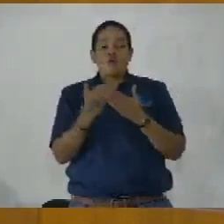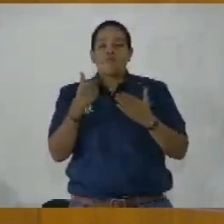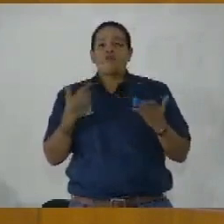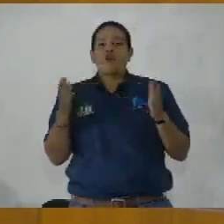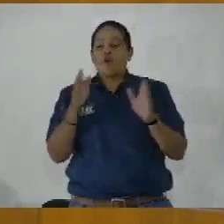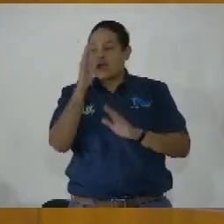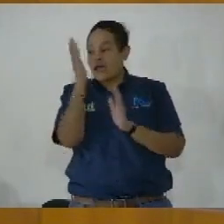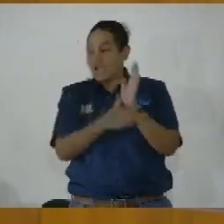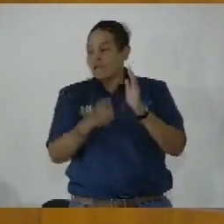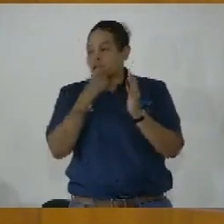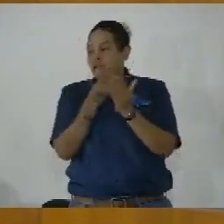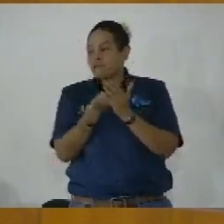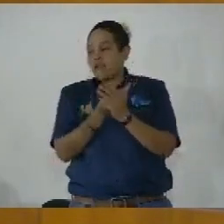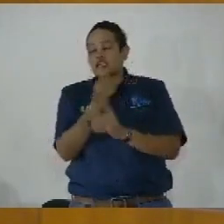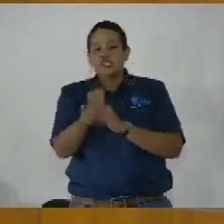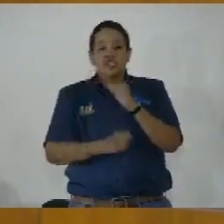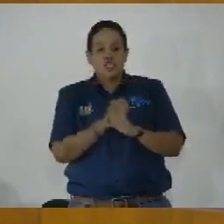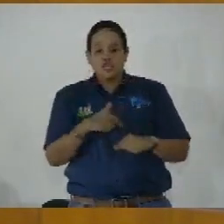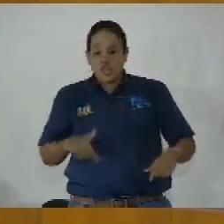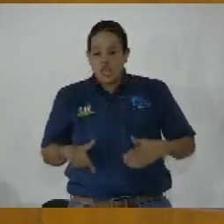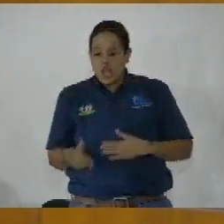the end of the financial year.